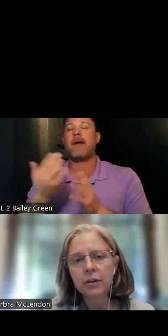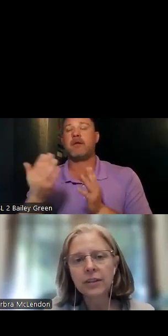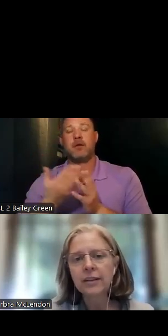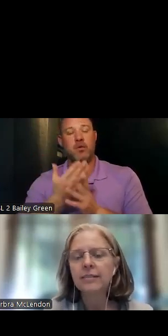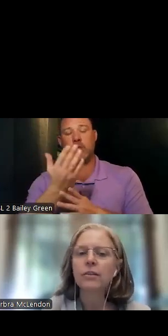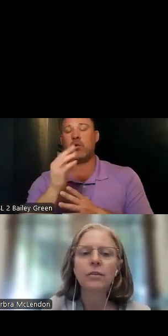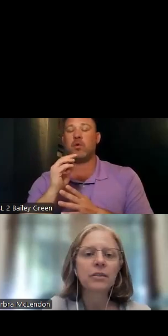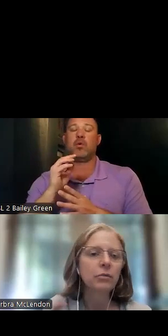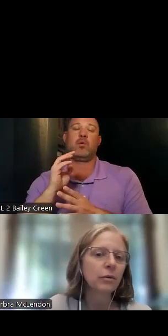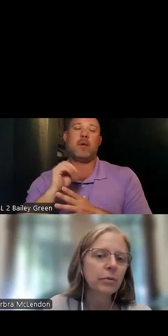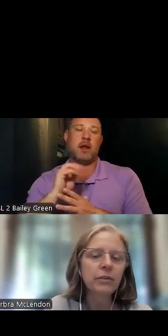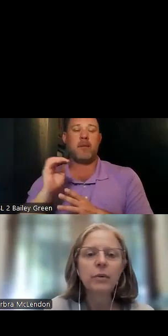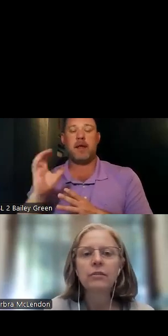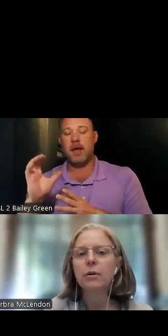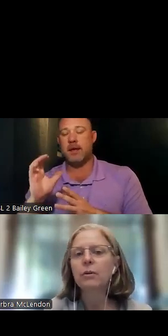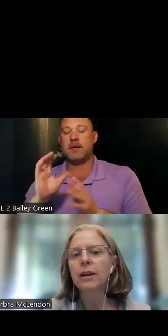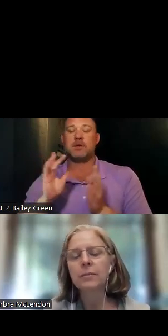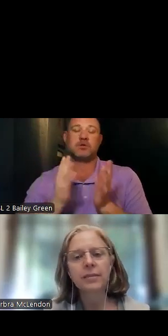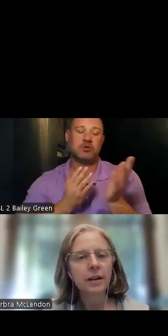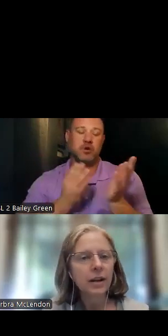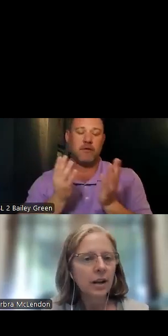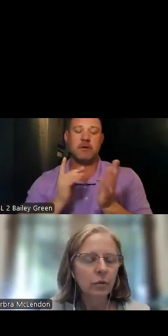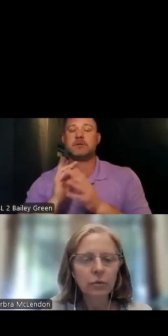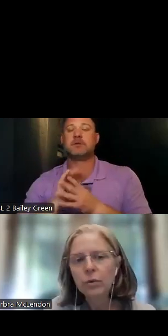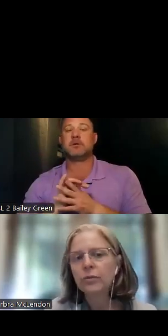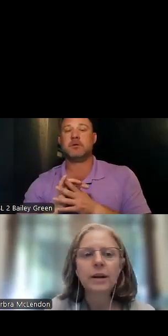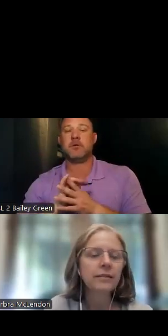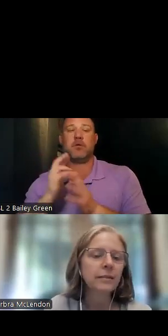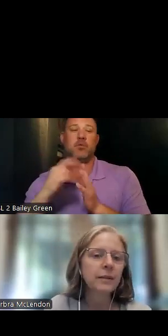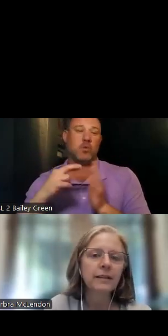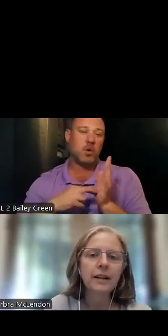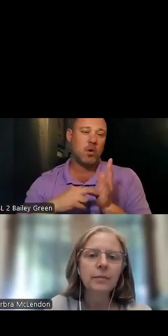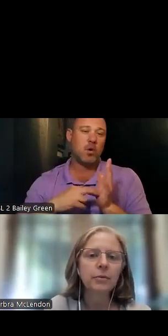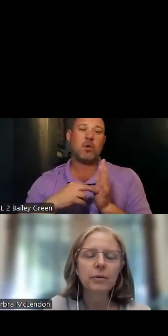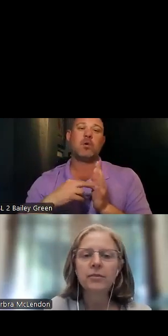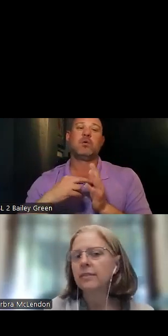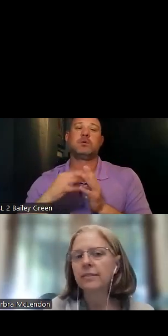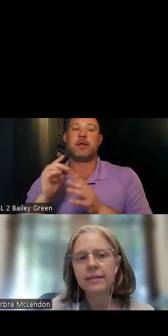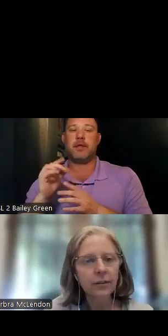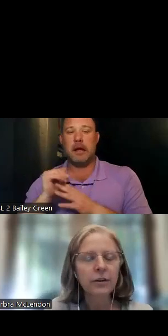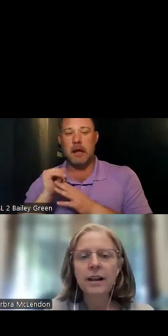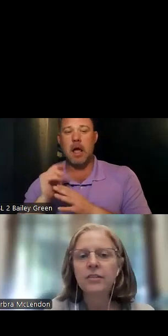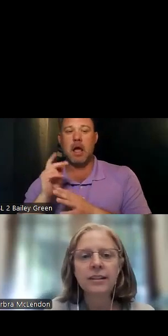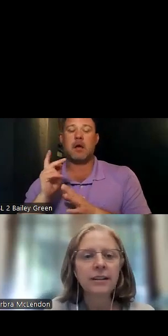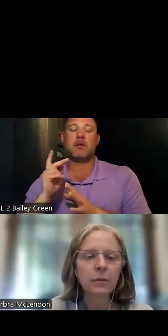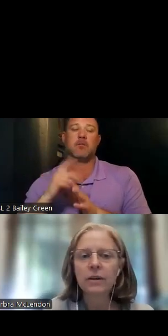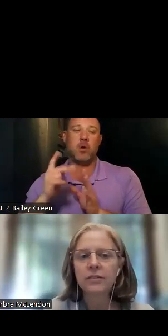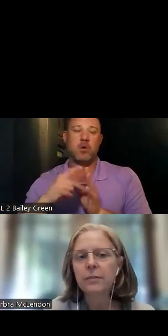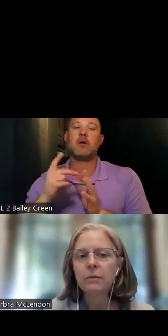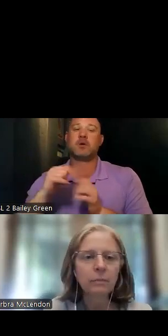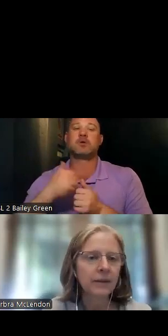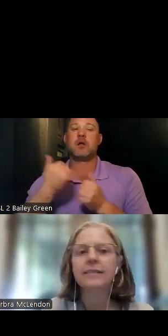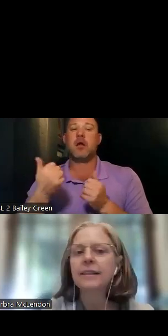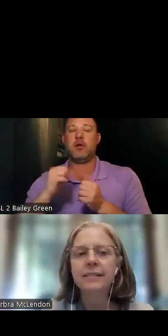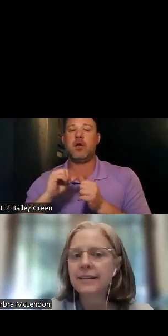Medicaid Services. They're the ones who are approving waiver programs and the rules around something like the guide program. So this is another agency that we want to